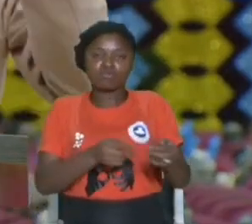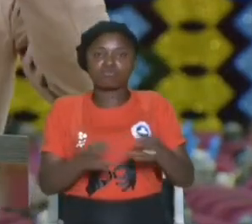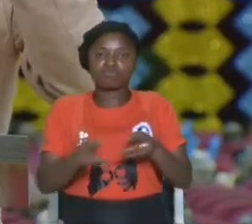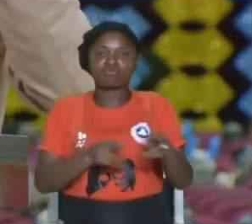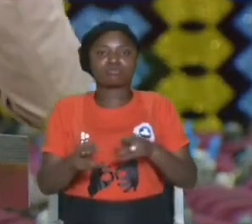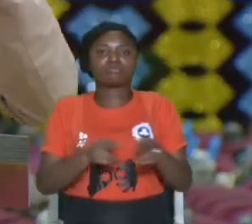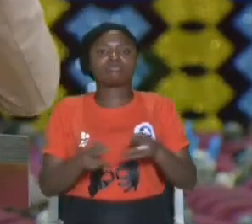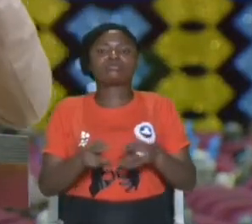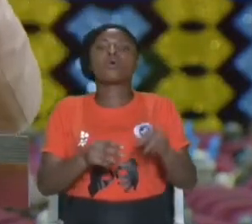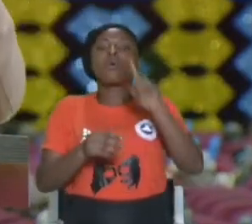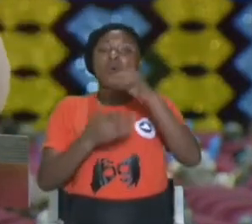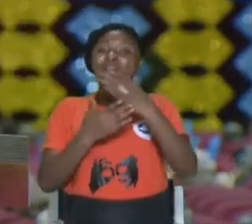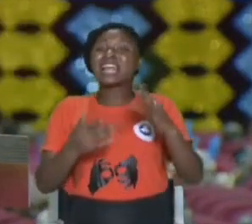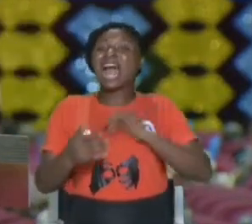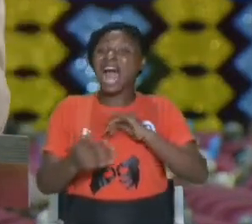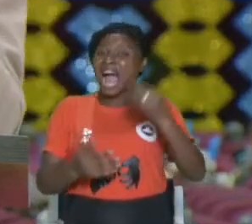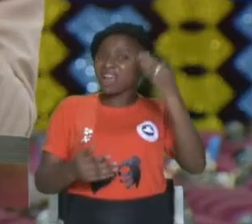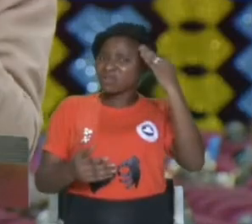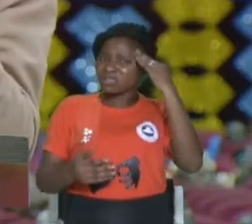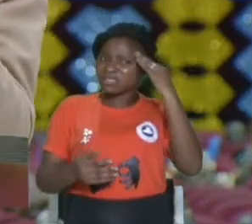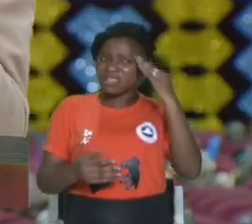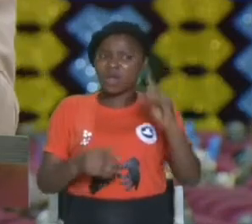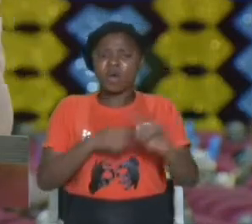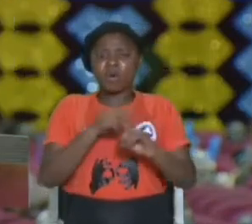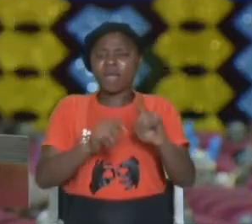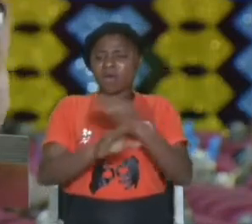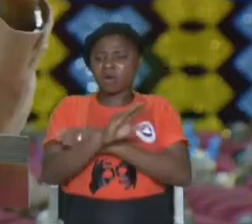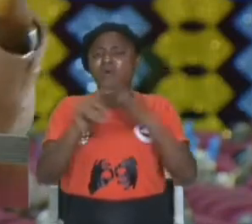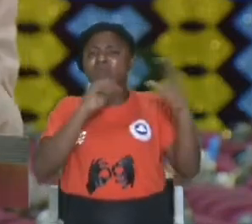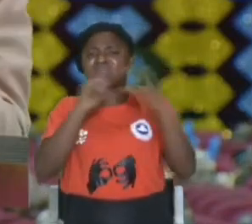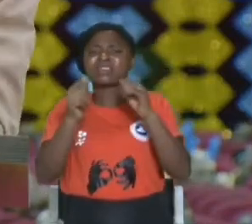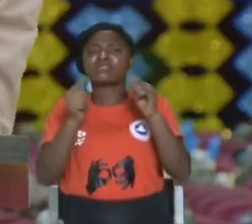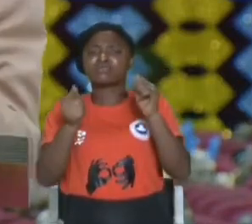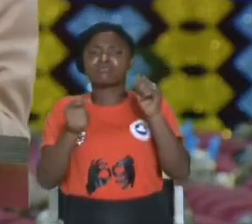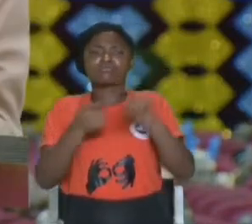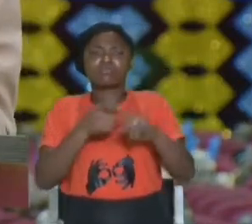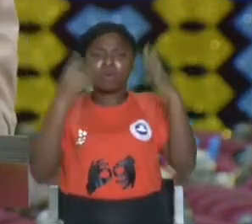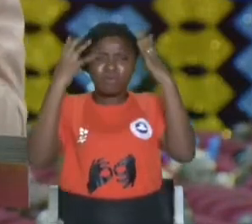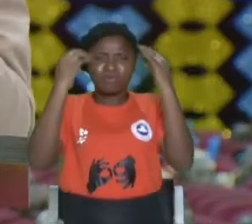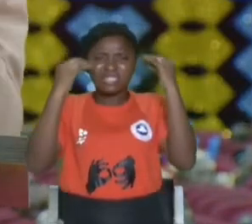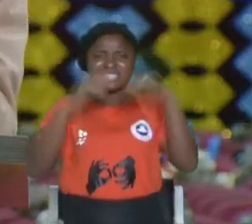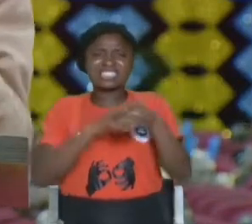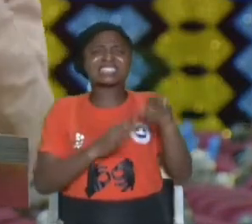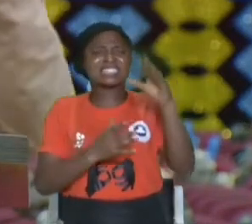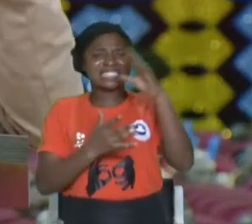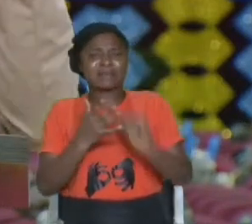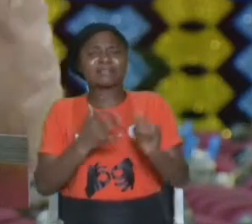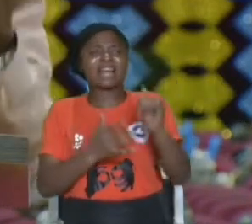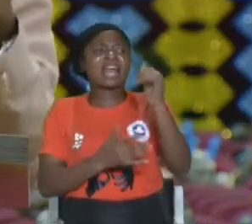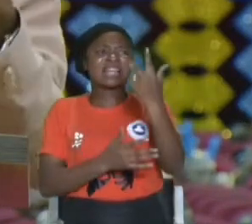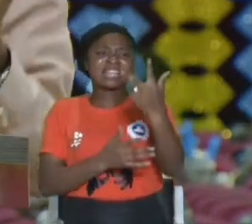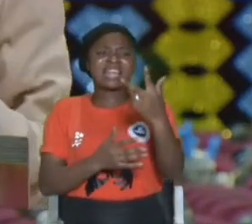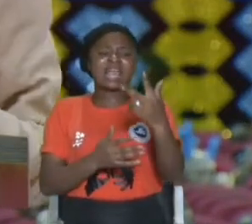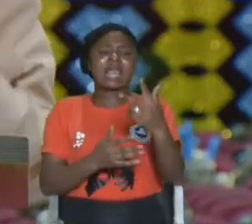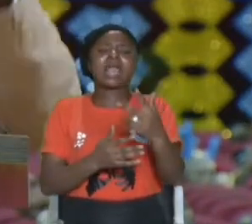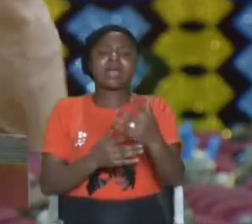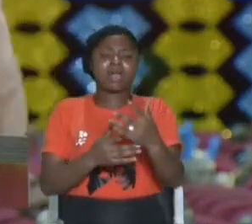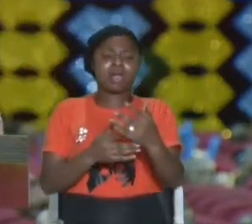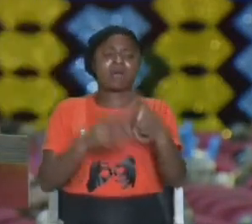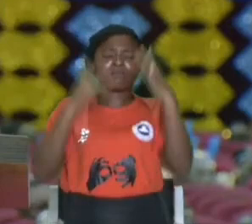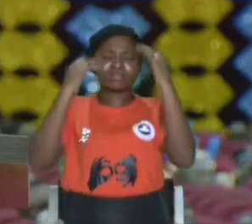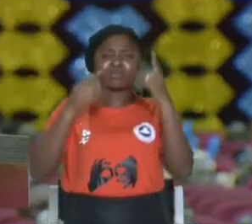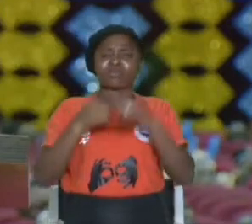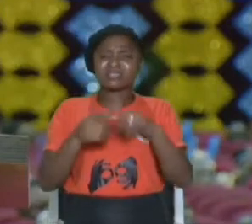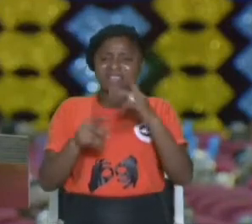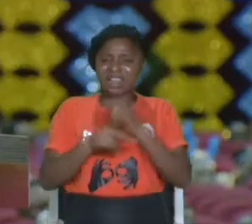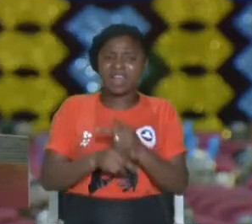One thing I noticed when God was communicating to Moses in chapter 3 is that Moses was scared. And when he